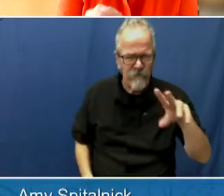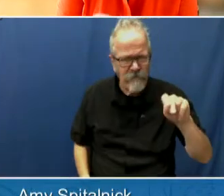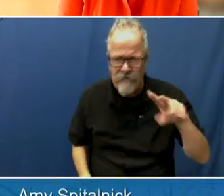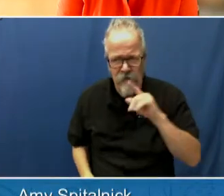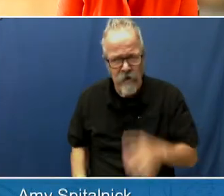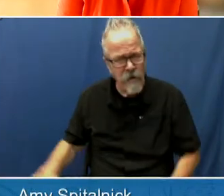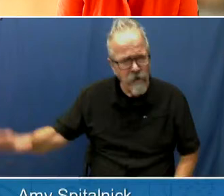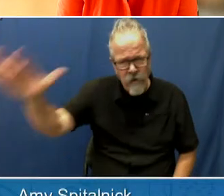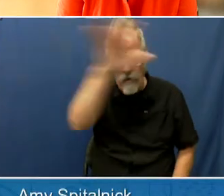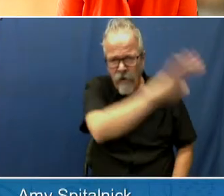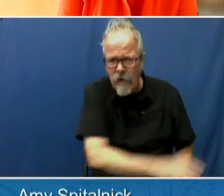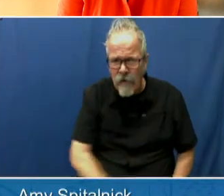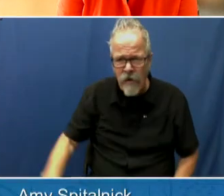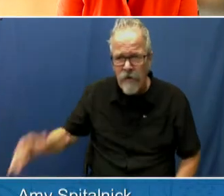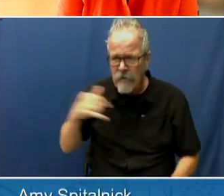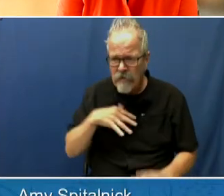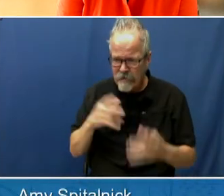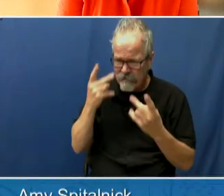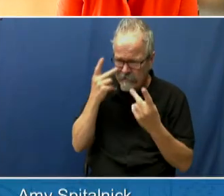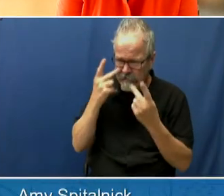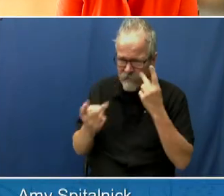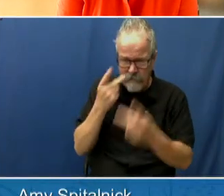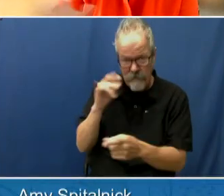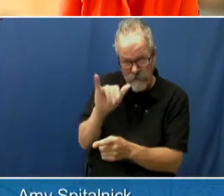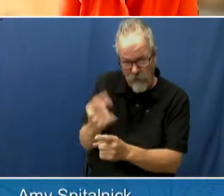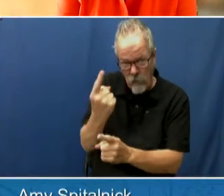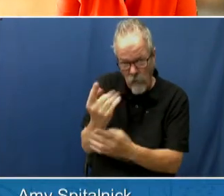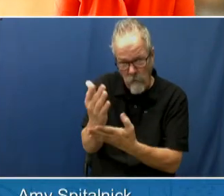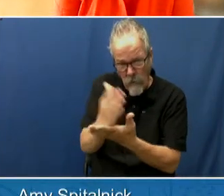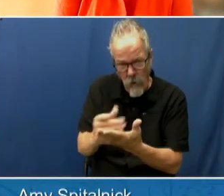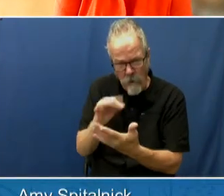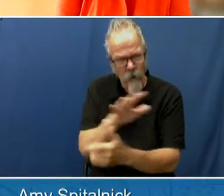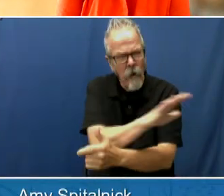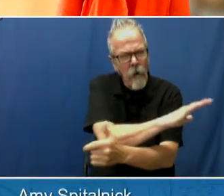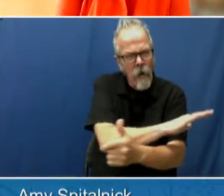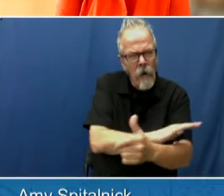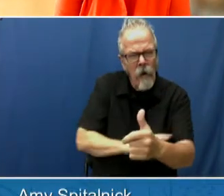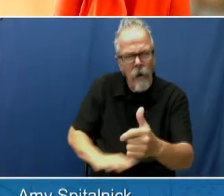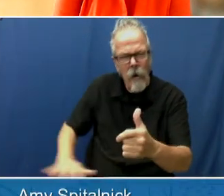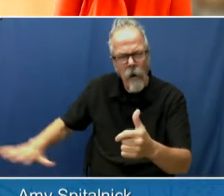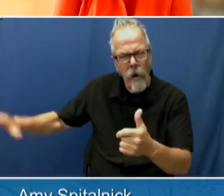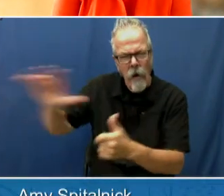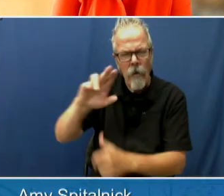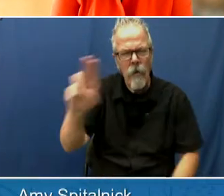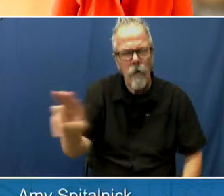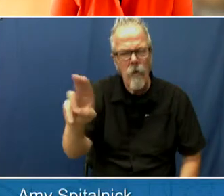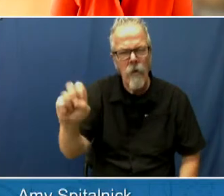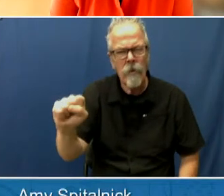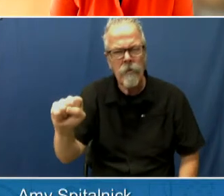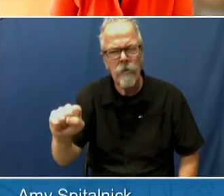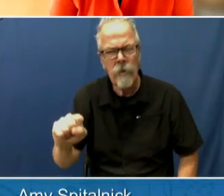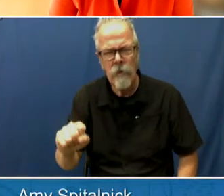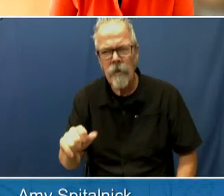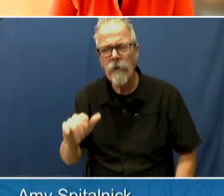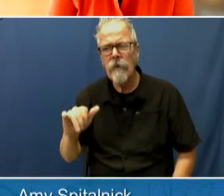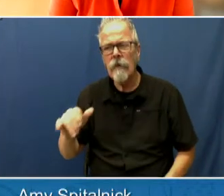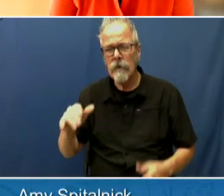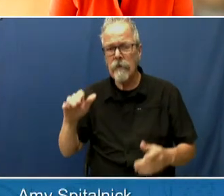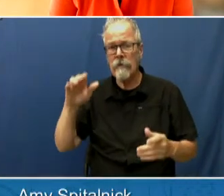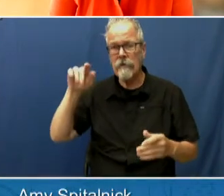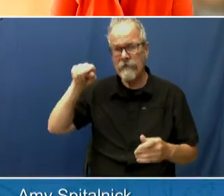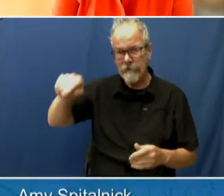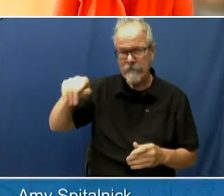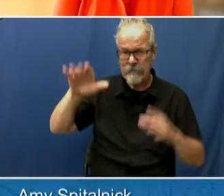and illustrate what's at stake for all of us. Even before this weekend's planned events, this week has already brought a stark reminder of the crisis